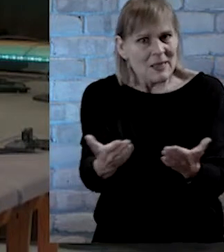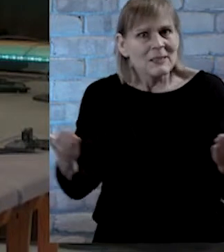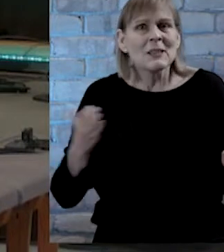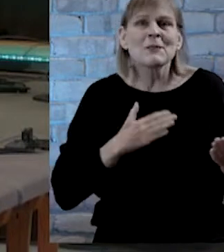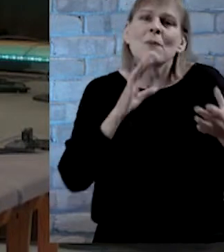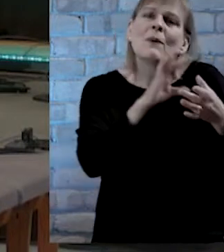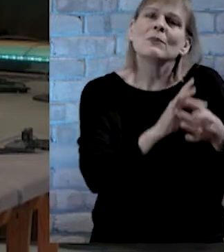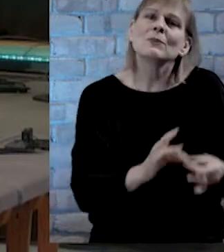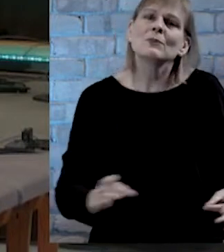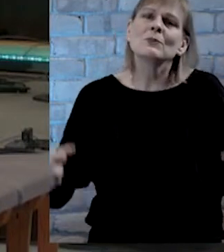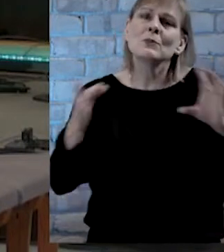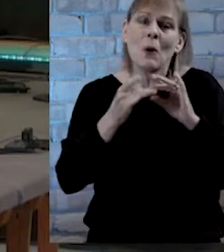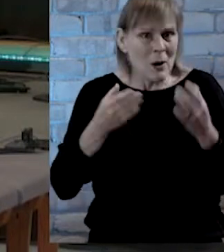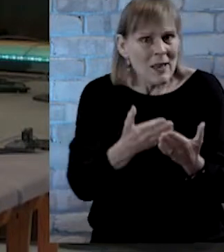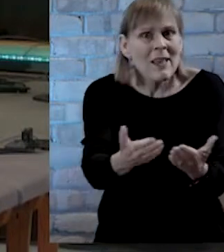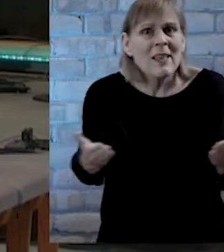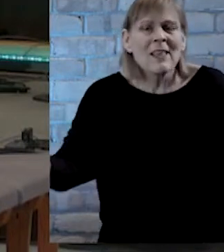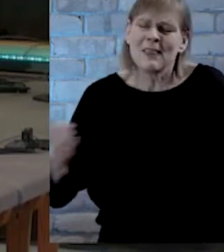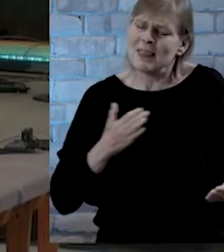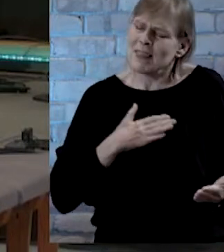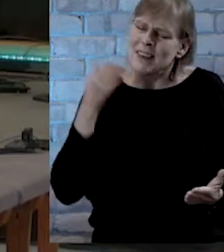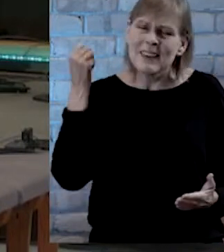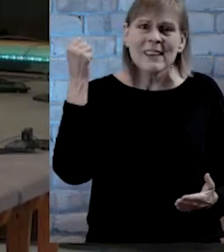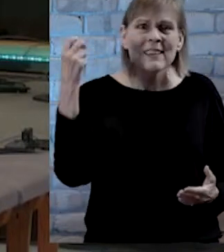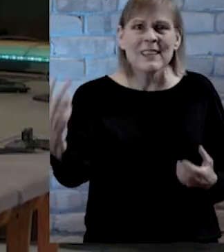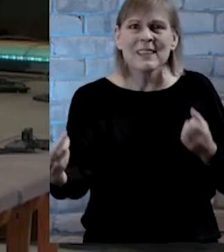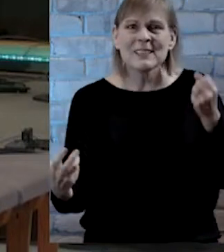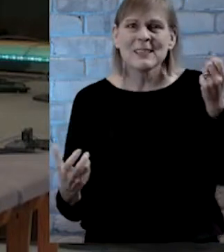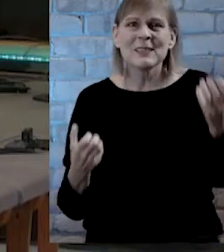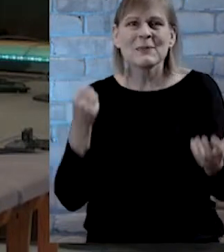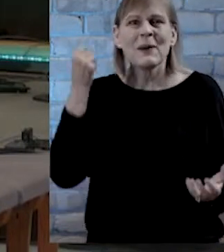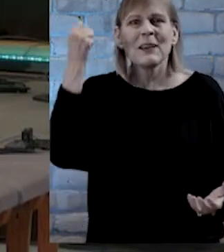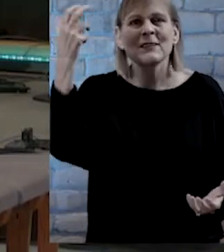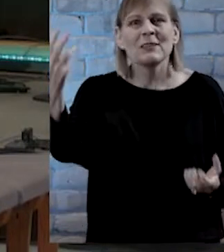love. This is my story.